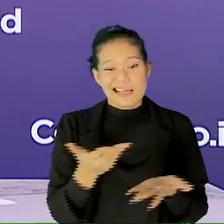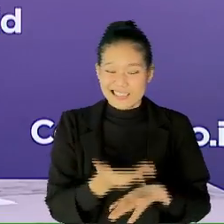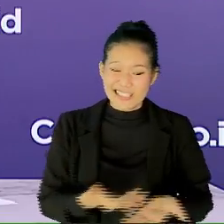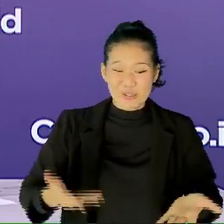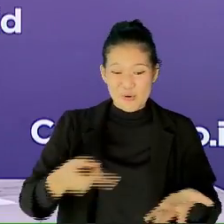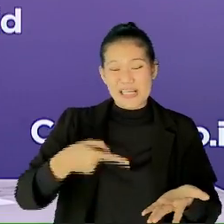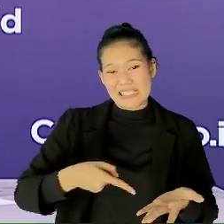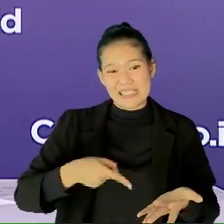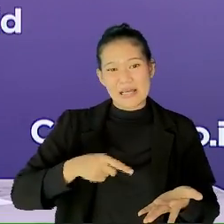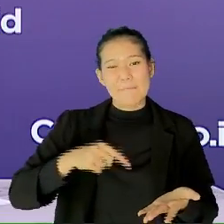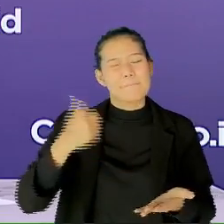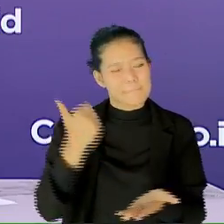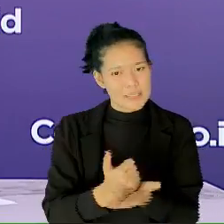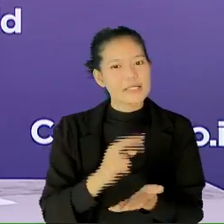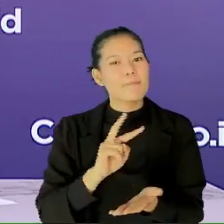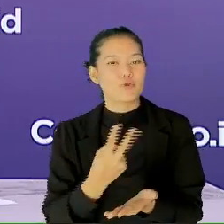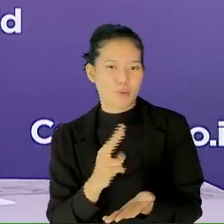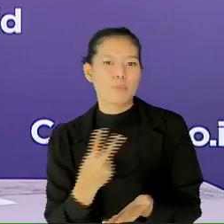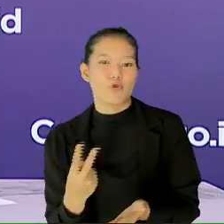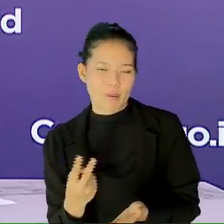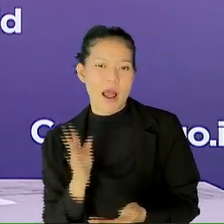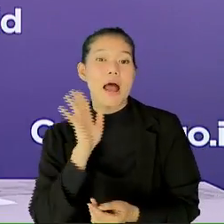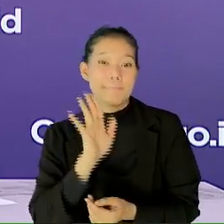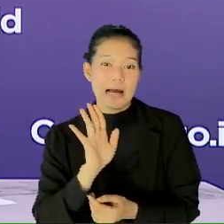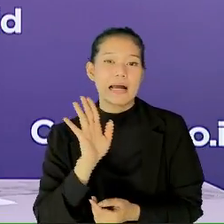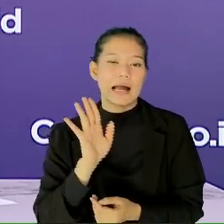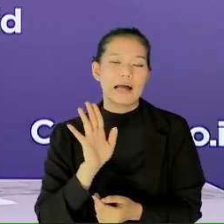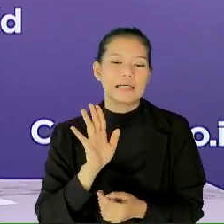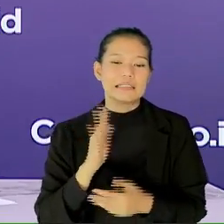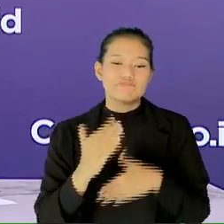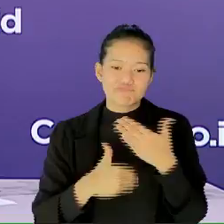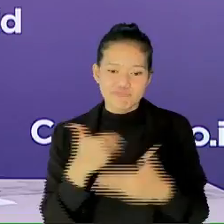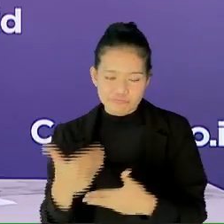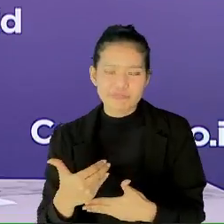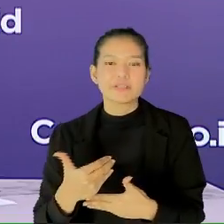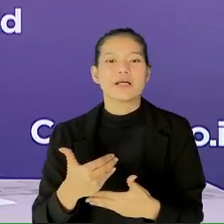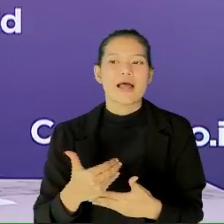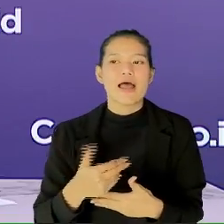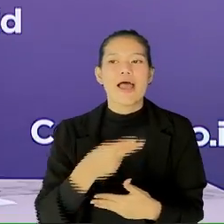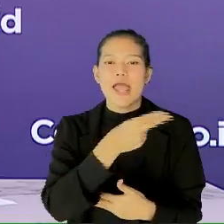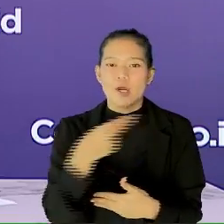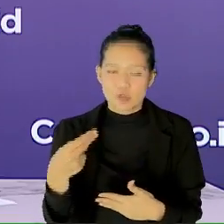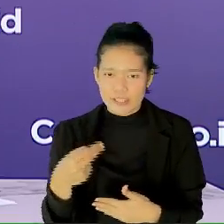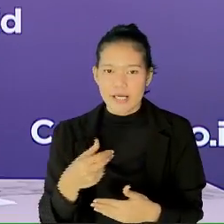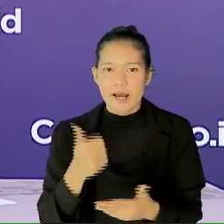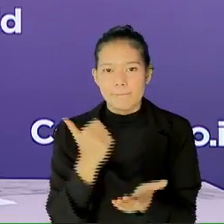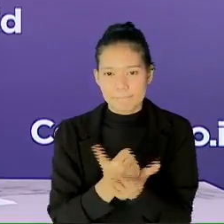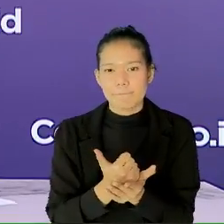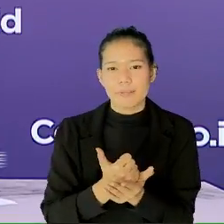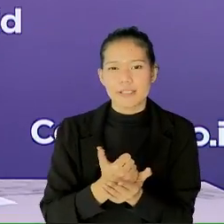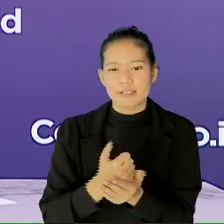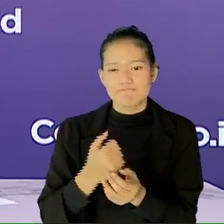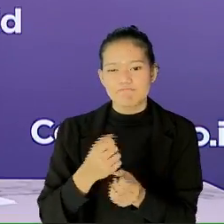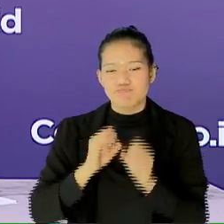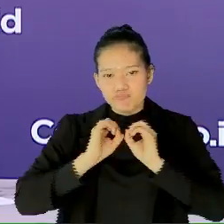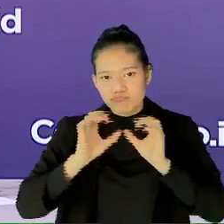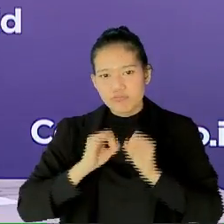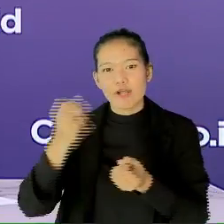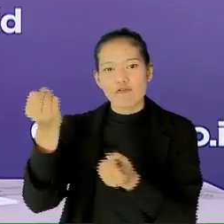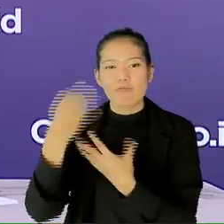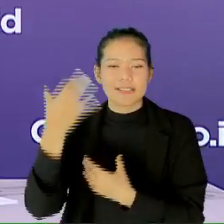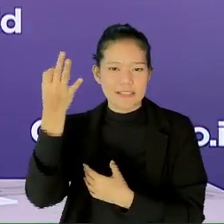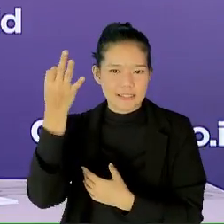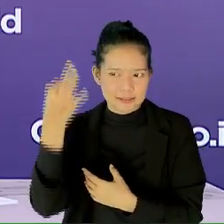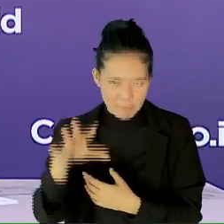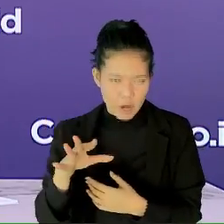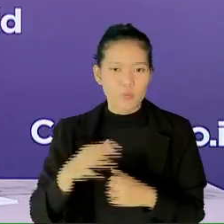and we will continue to inform our media friends regarding our efforts in pandemic management. And we